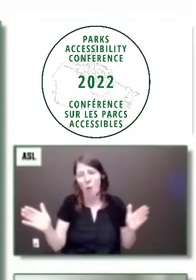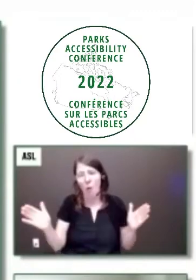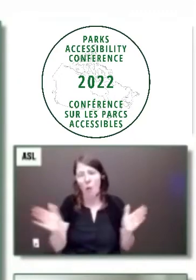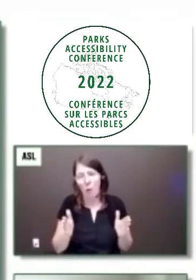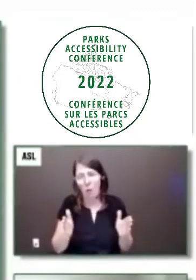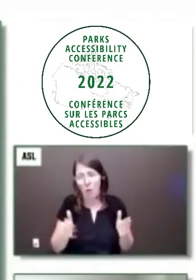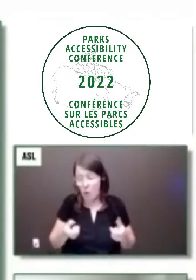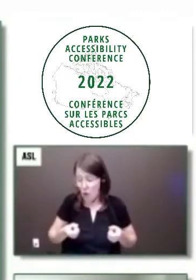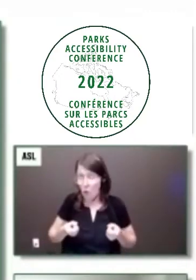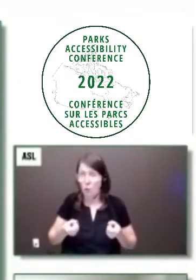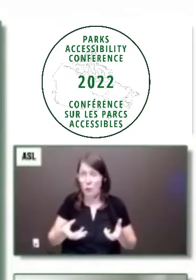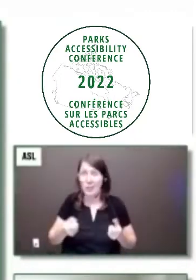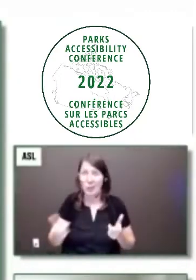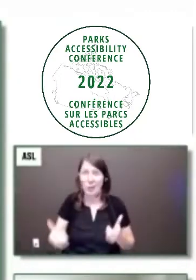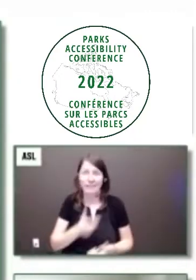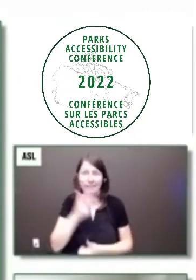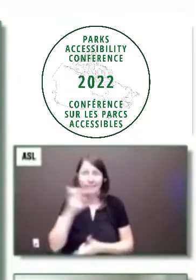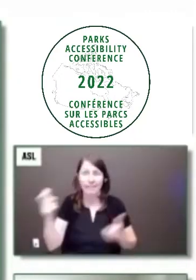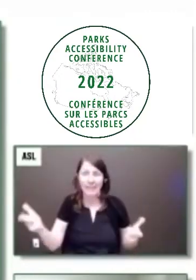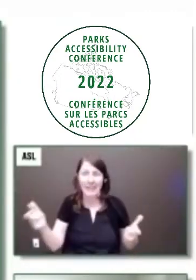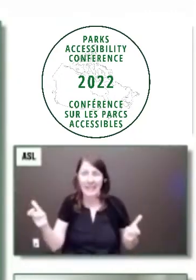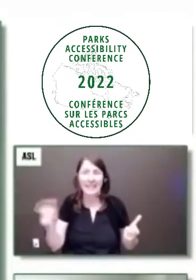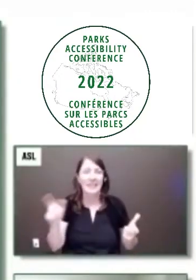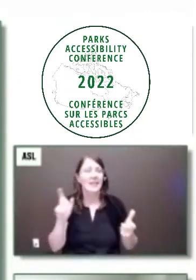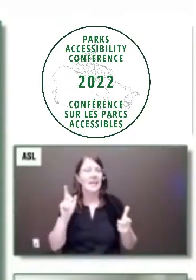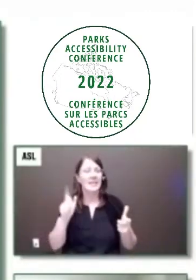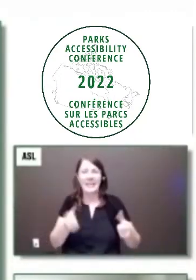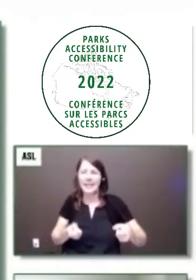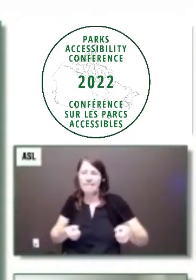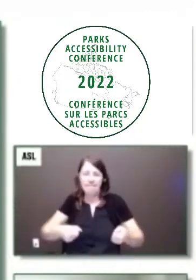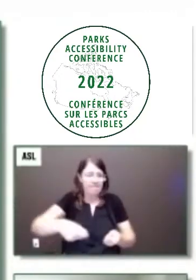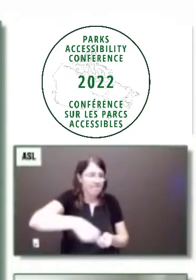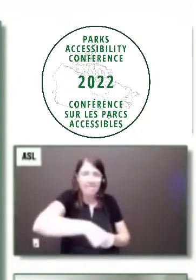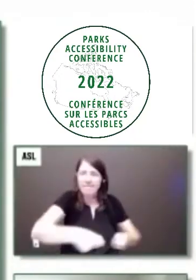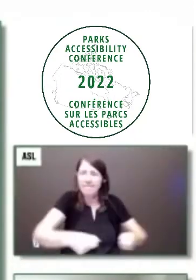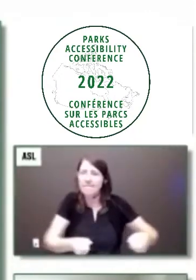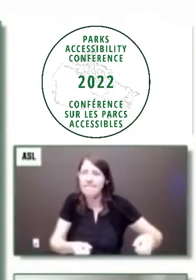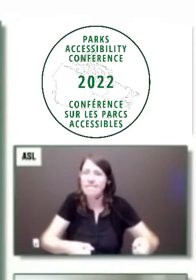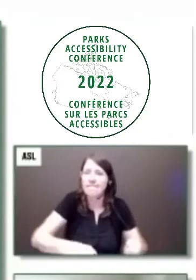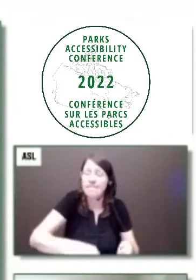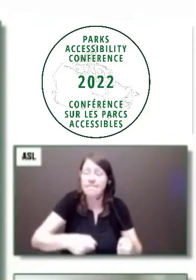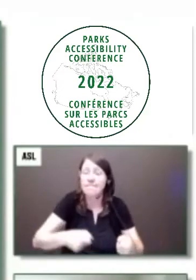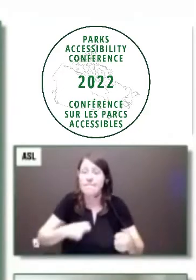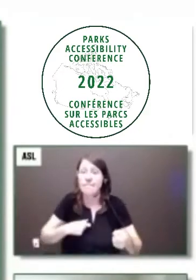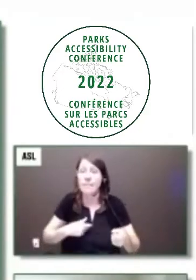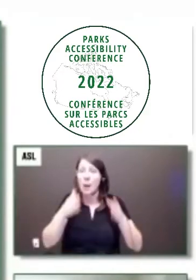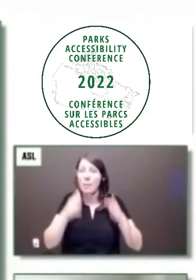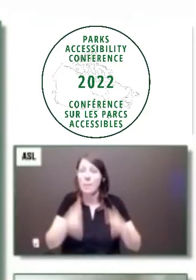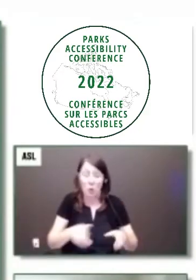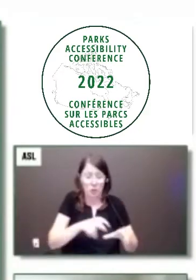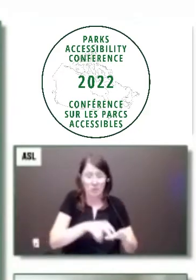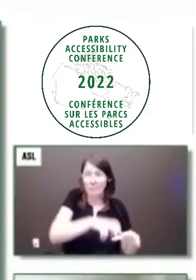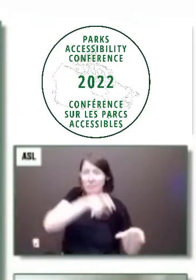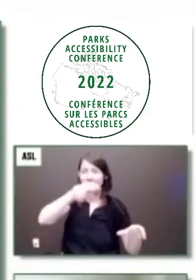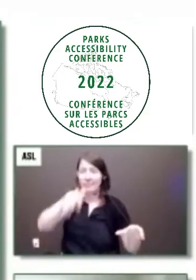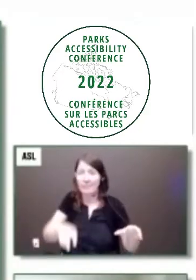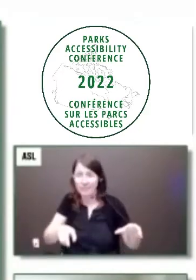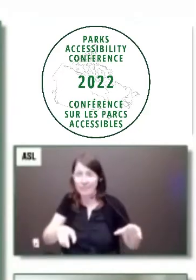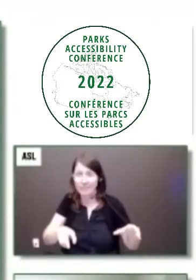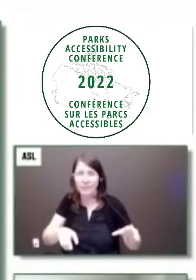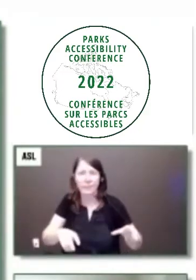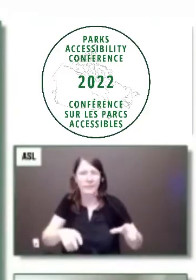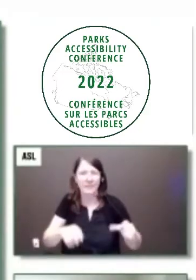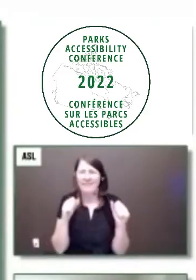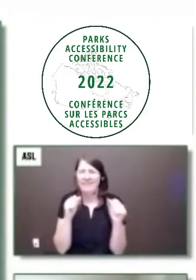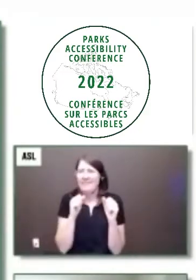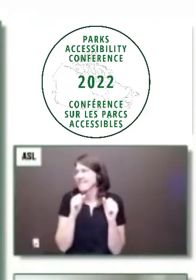need maneuvering space, both for the wheelchair itself and for moving the person. However, there is barely enough room. And once you bring a